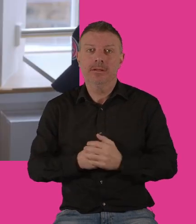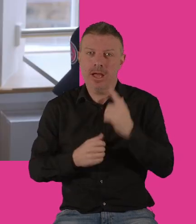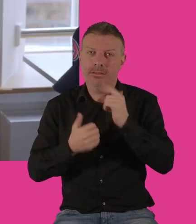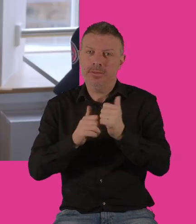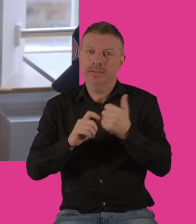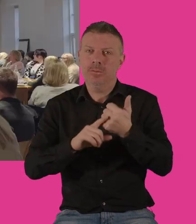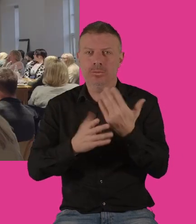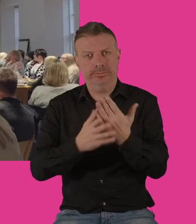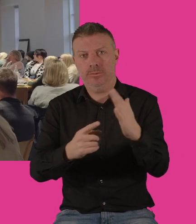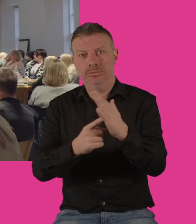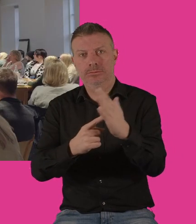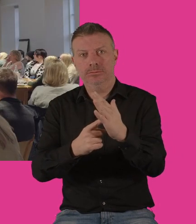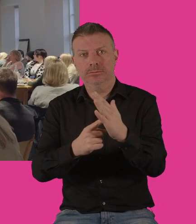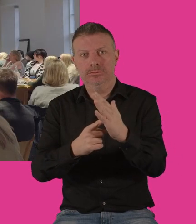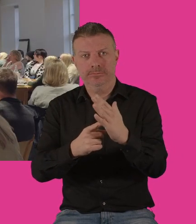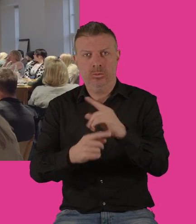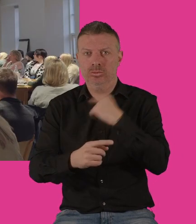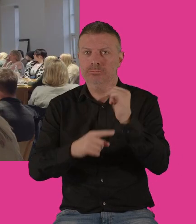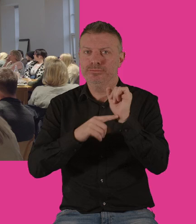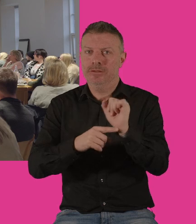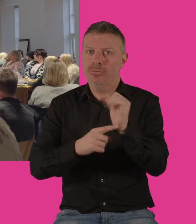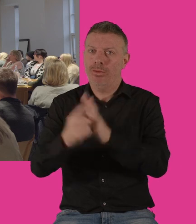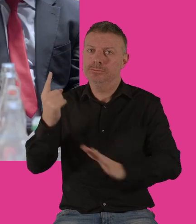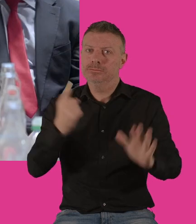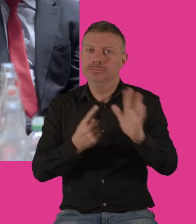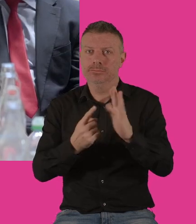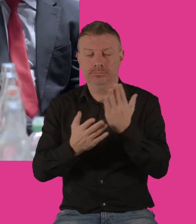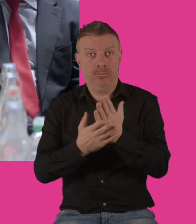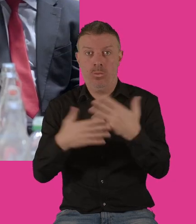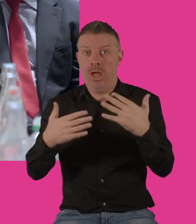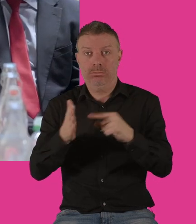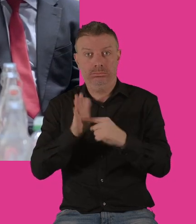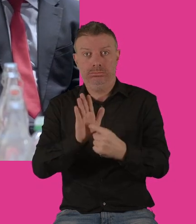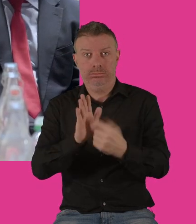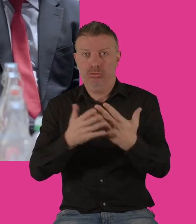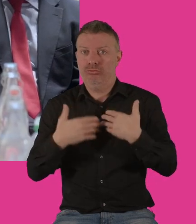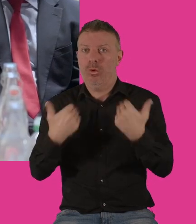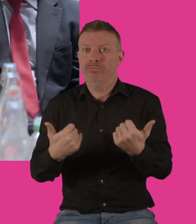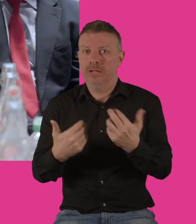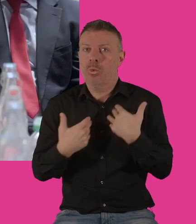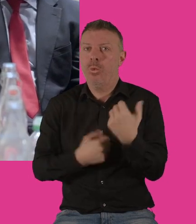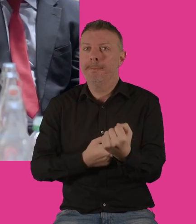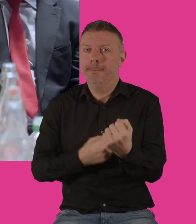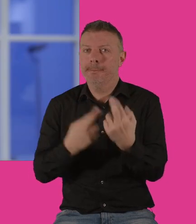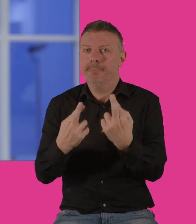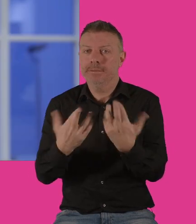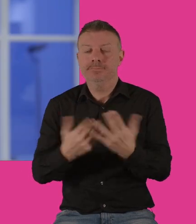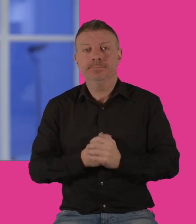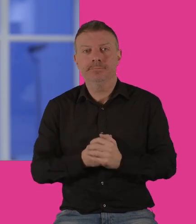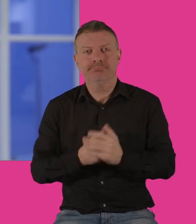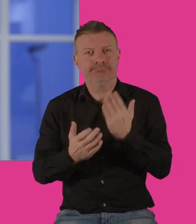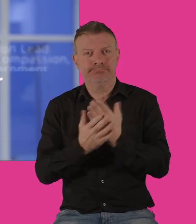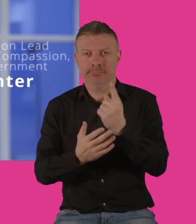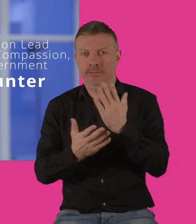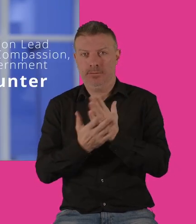peer support is so important to suicide prevention in Scotland because it's such a symbol of recovery and hope. It's just